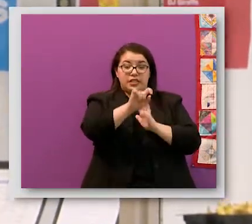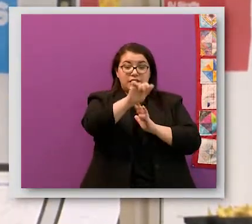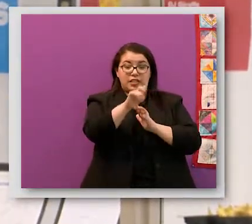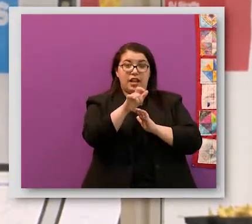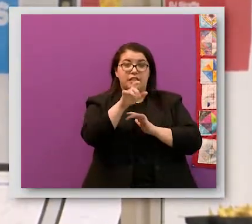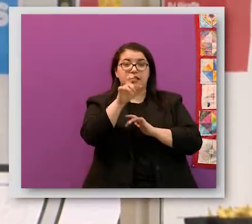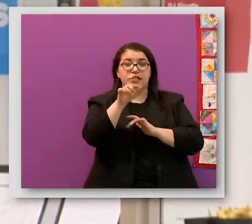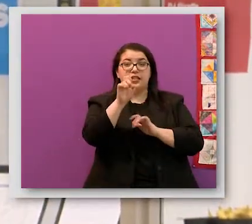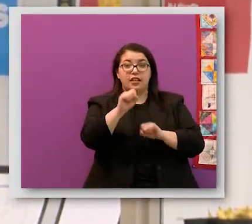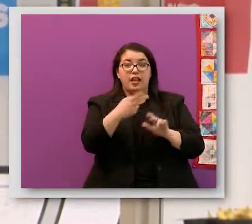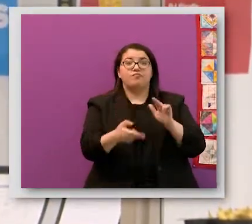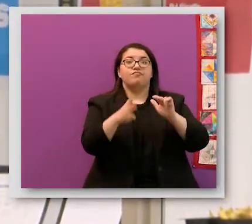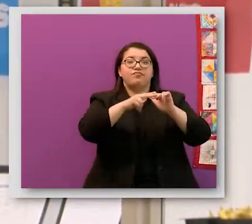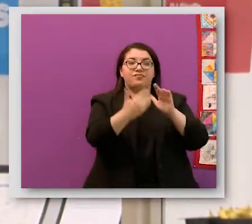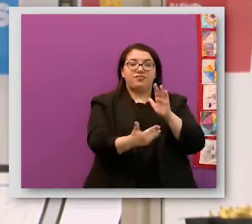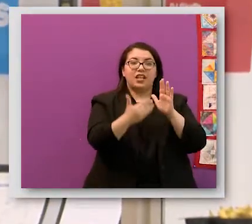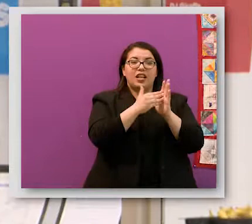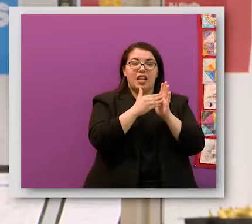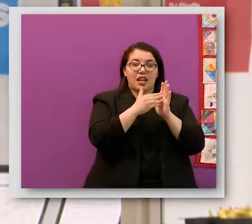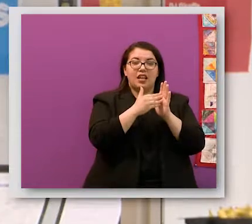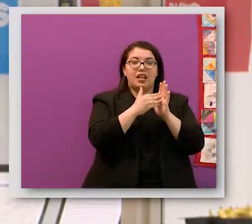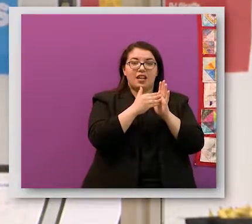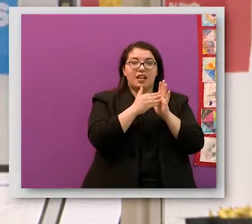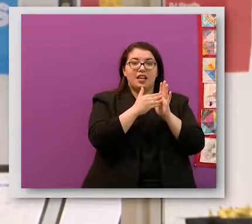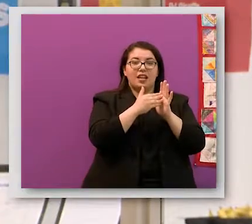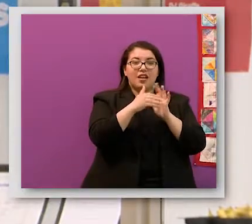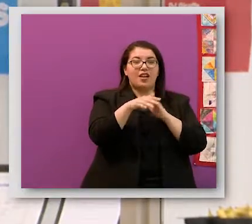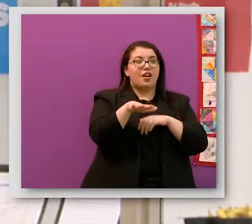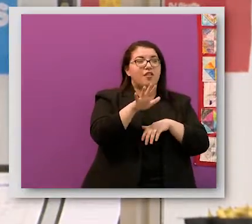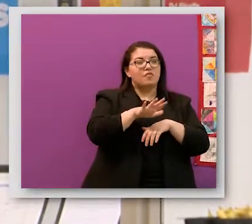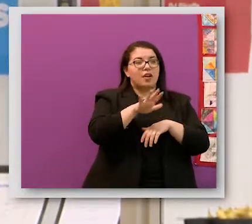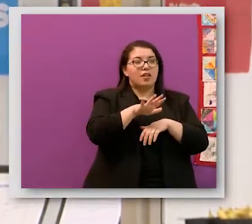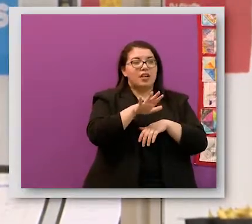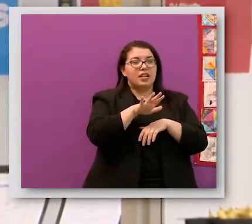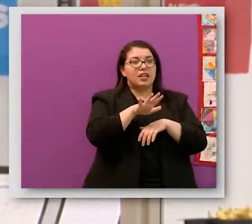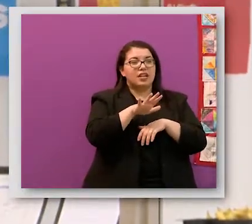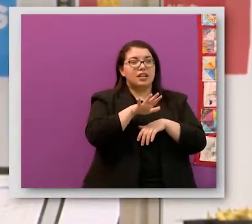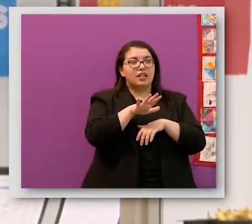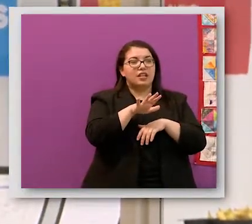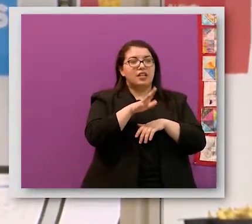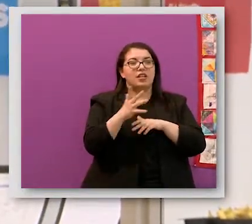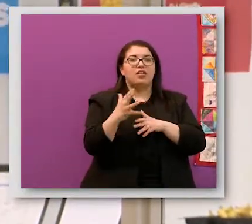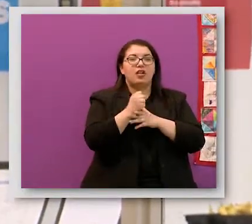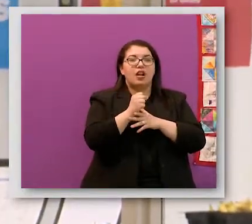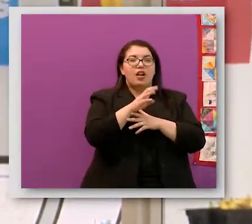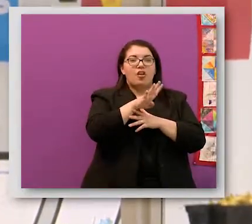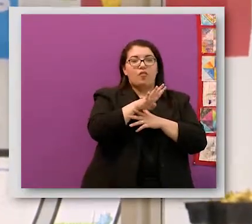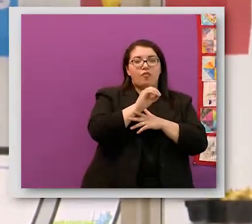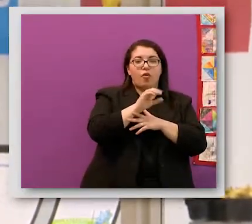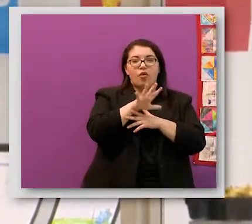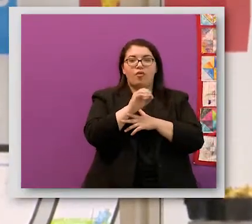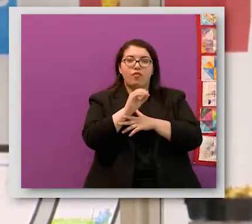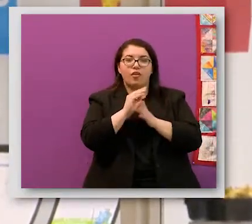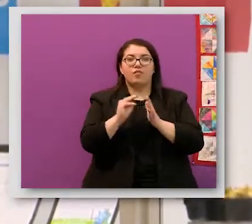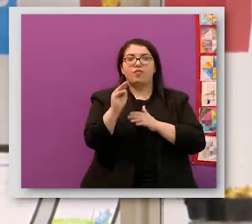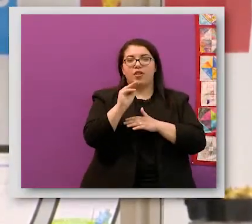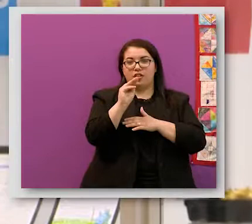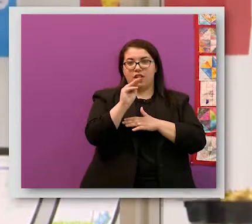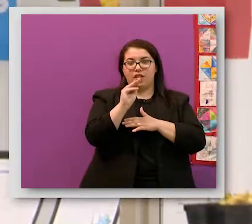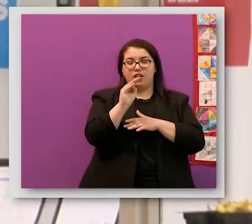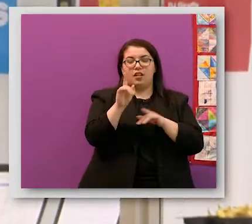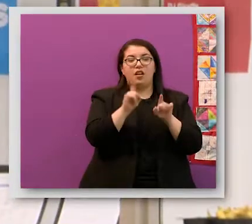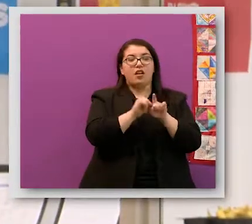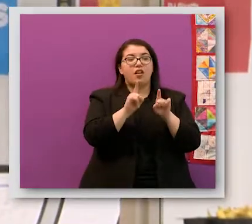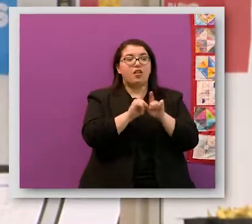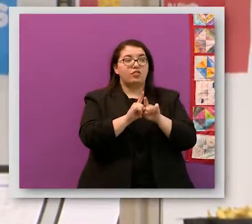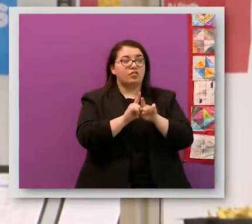year, which would cost another $50 million, raise another $40 or $50 million. And then to walk through the rest of our levels, we